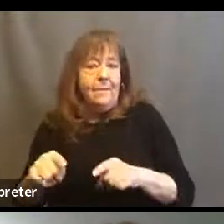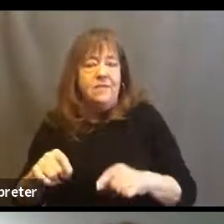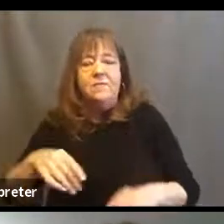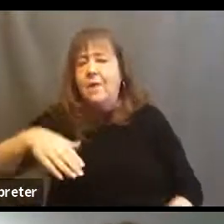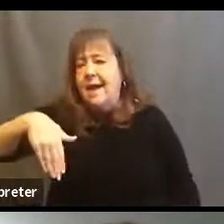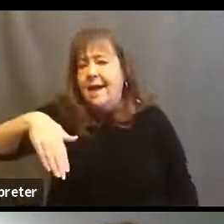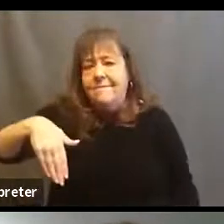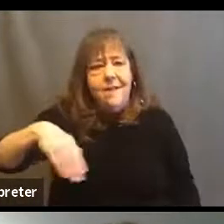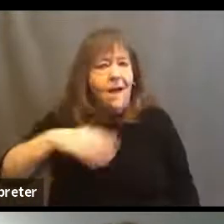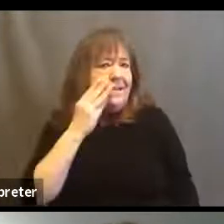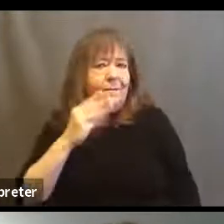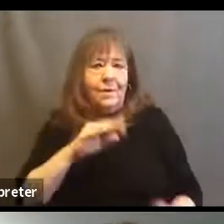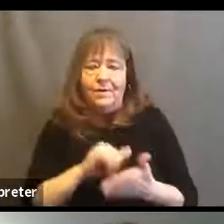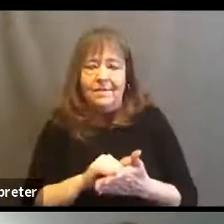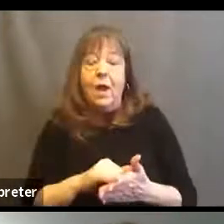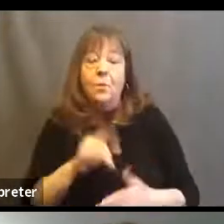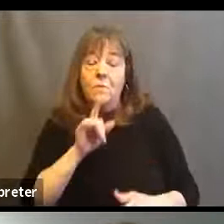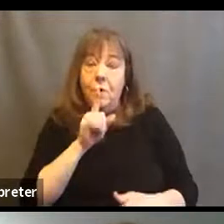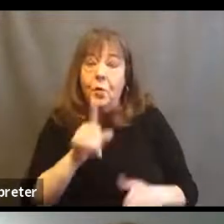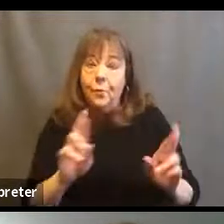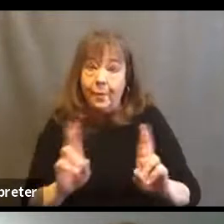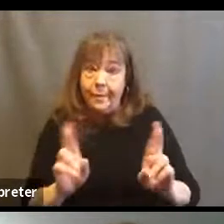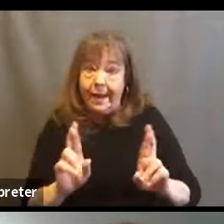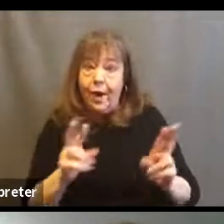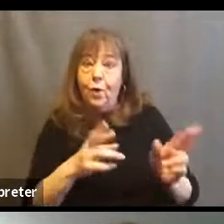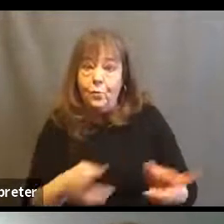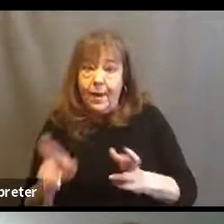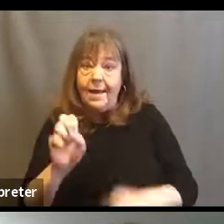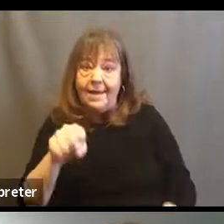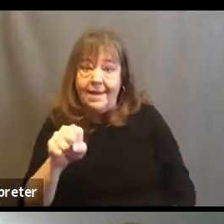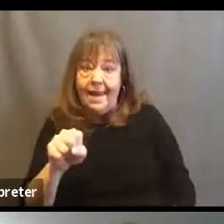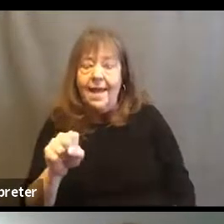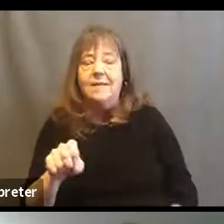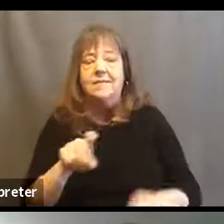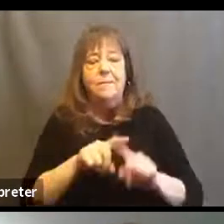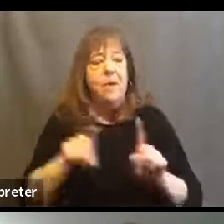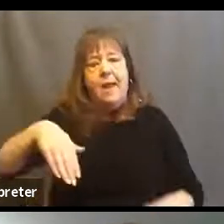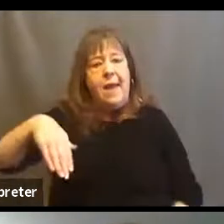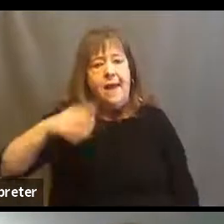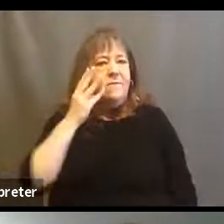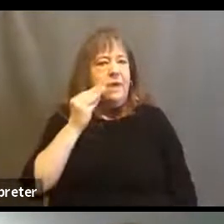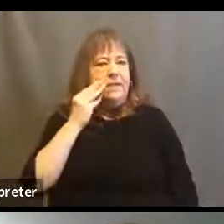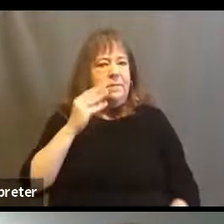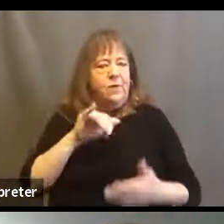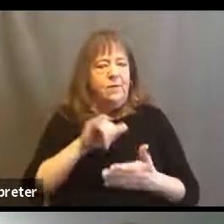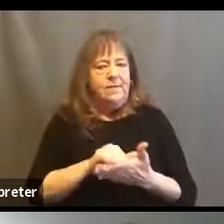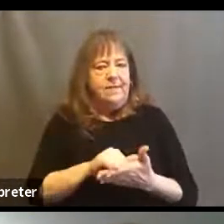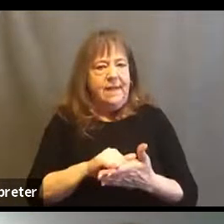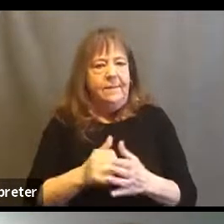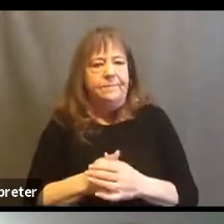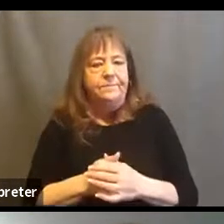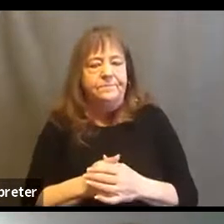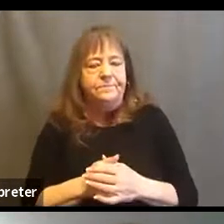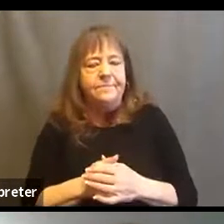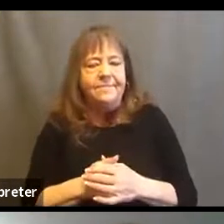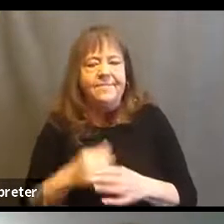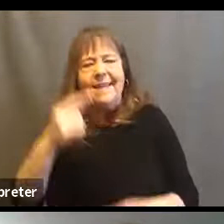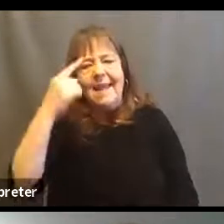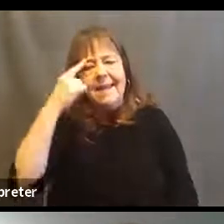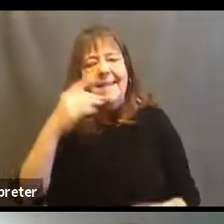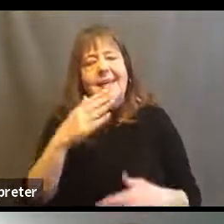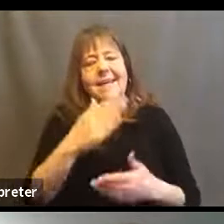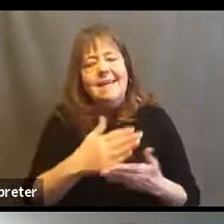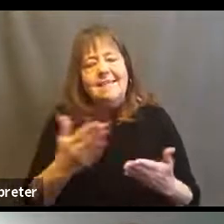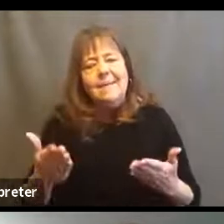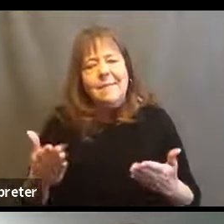it. We are prepared to deal with it if it happens from this point forward until we get warmer temperatures, obviously. And then I think some of the things that we